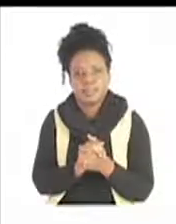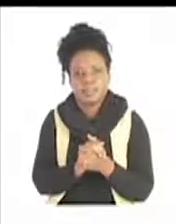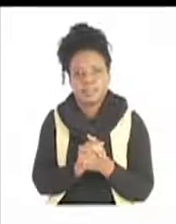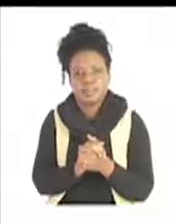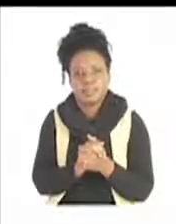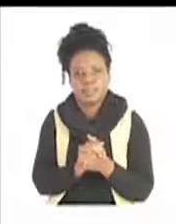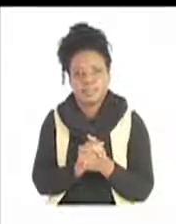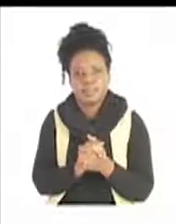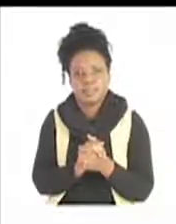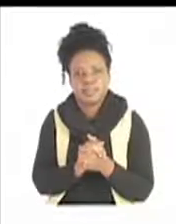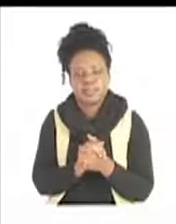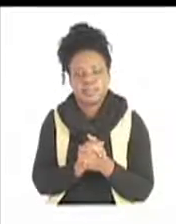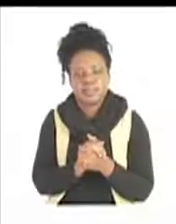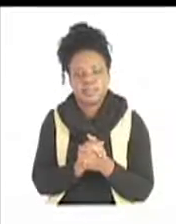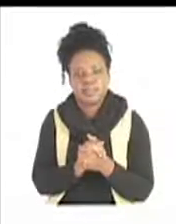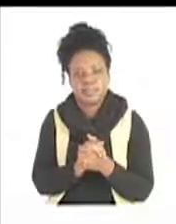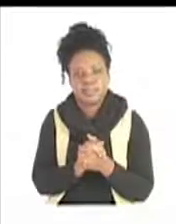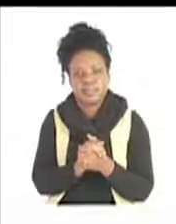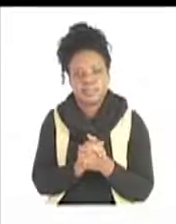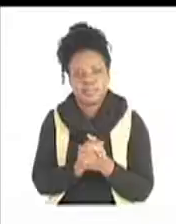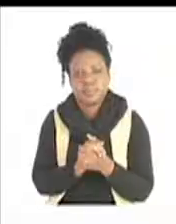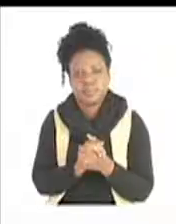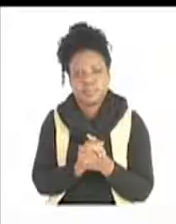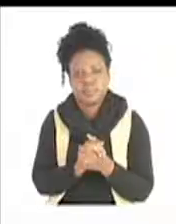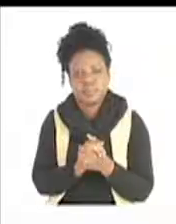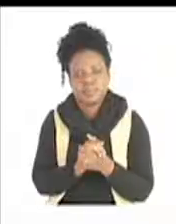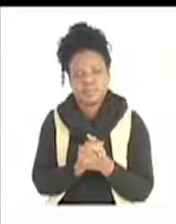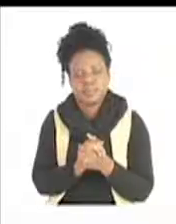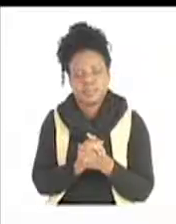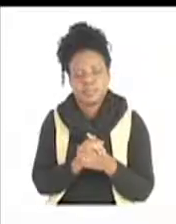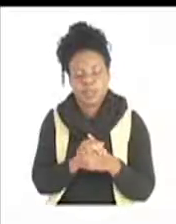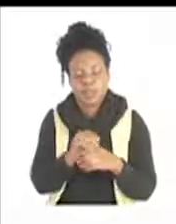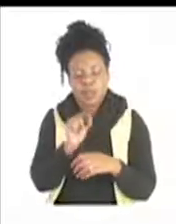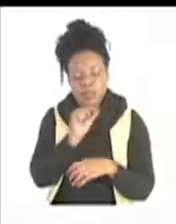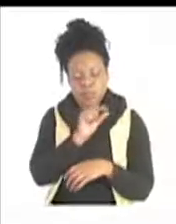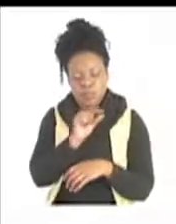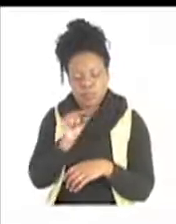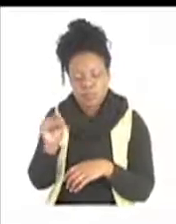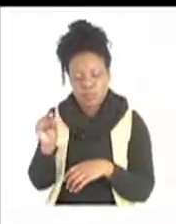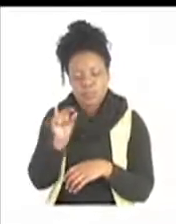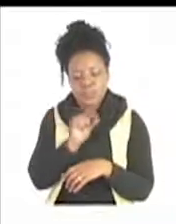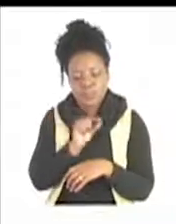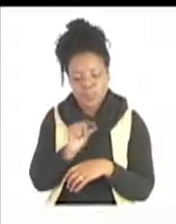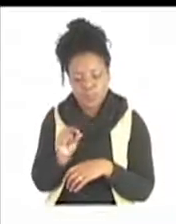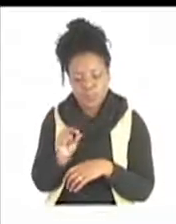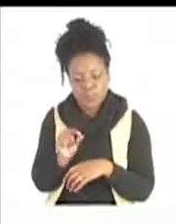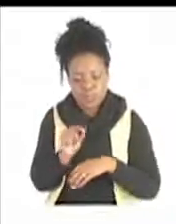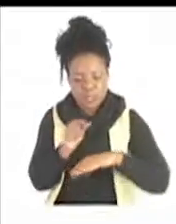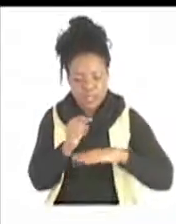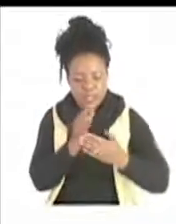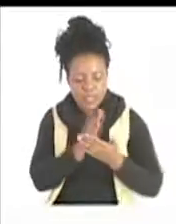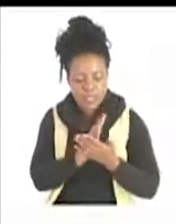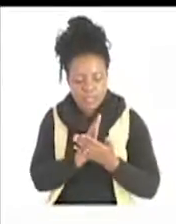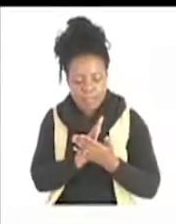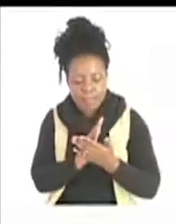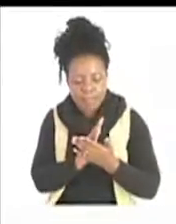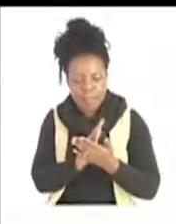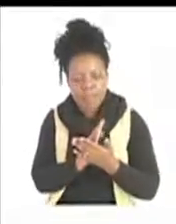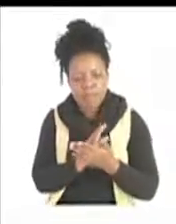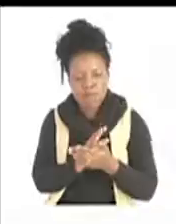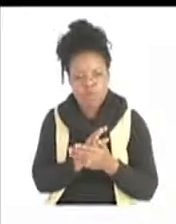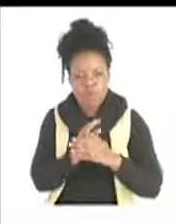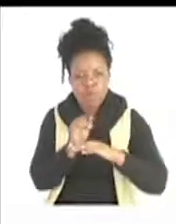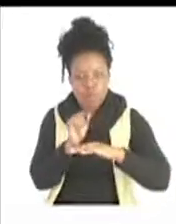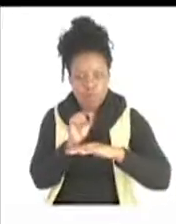identify the types of pronouns underlined in each sentence and write them on